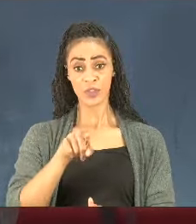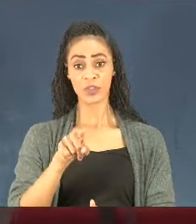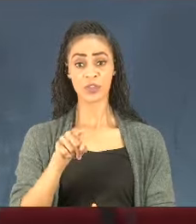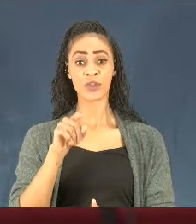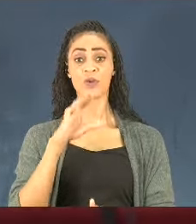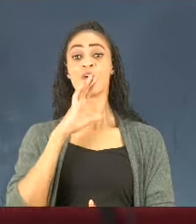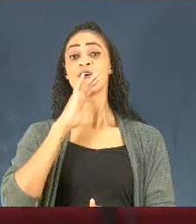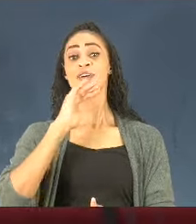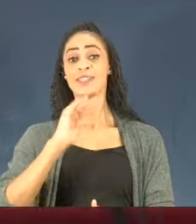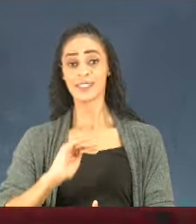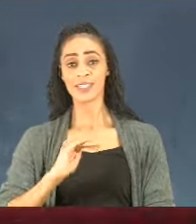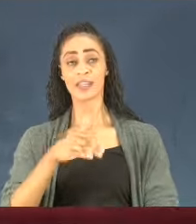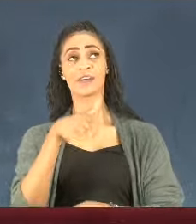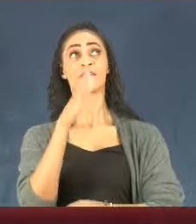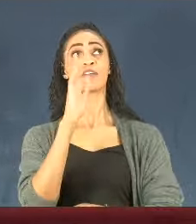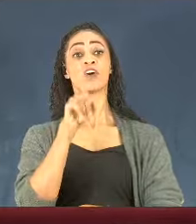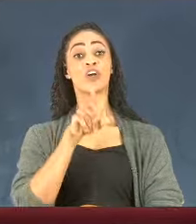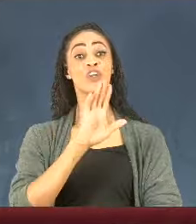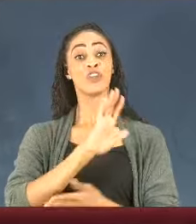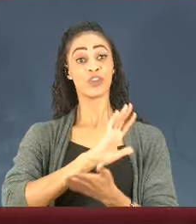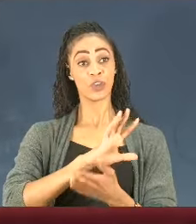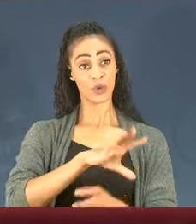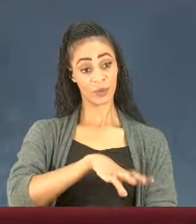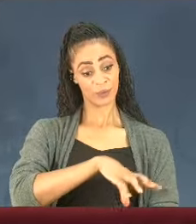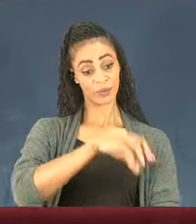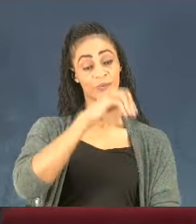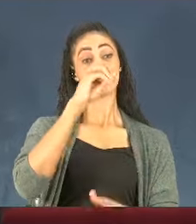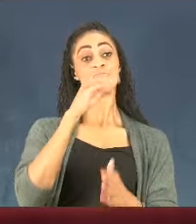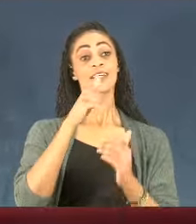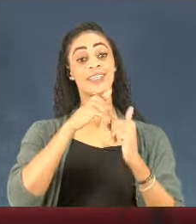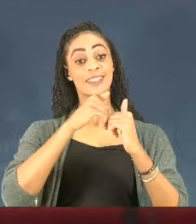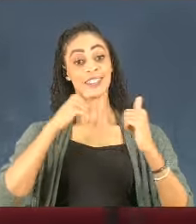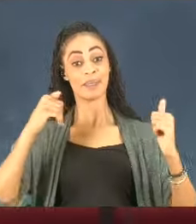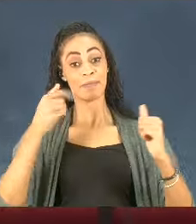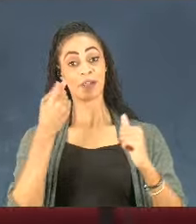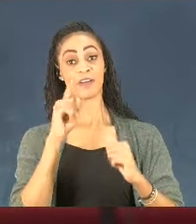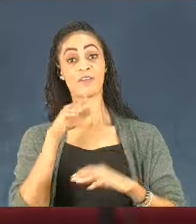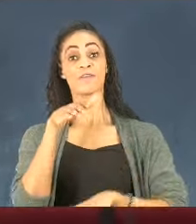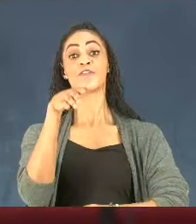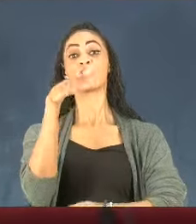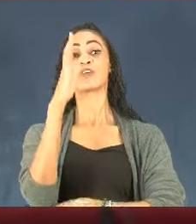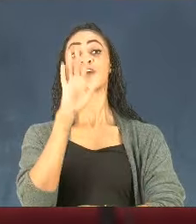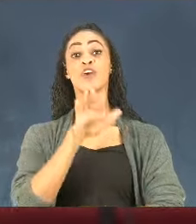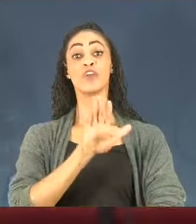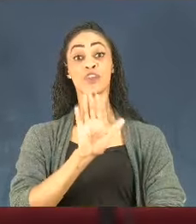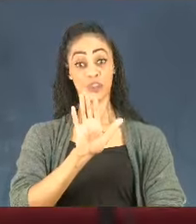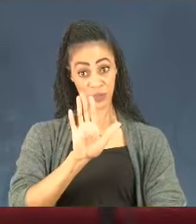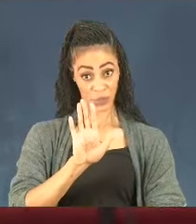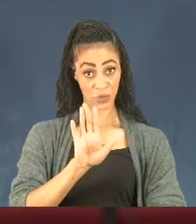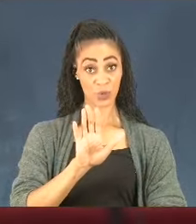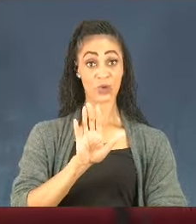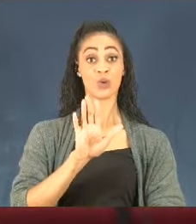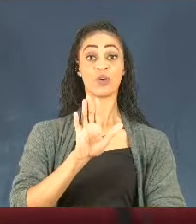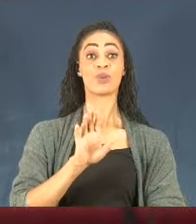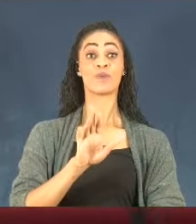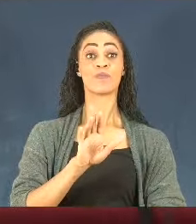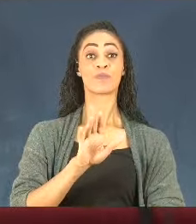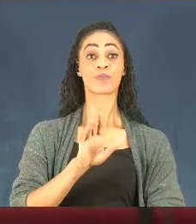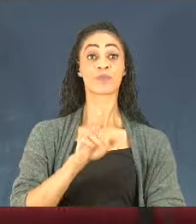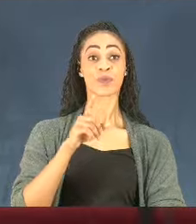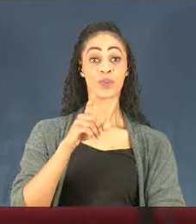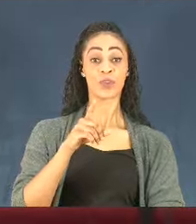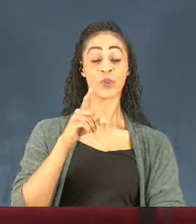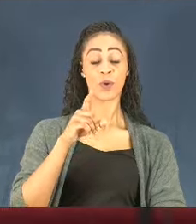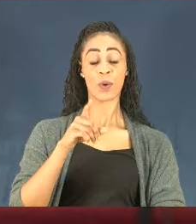been adopted. You have been sanctified, separated from God. You have been justified, declared righteous. You are already someone